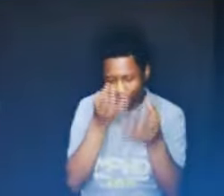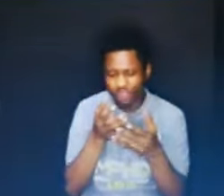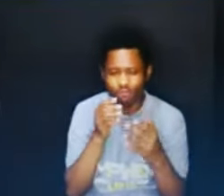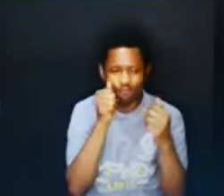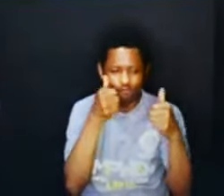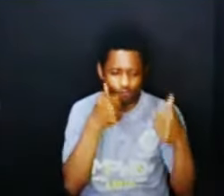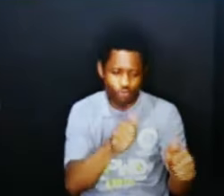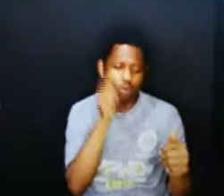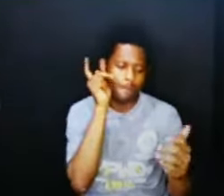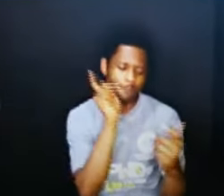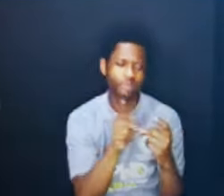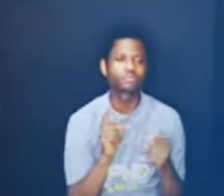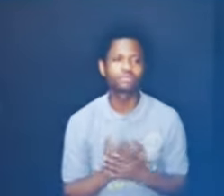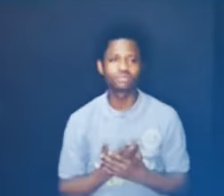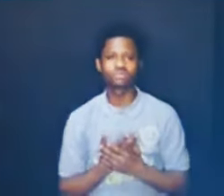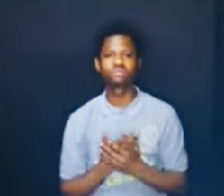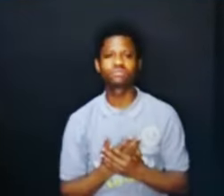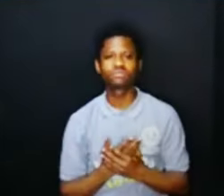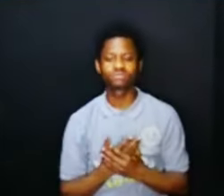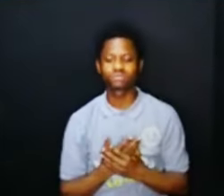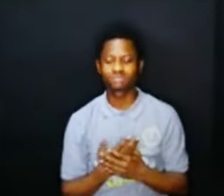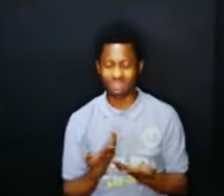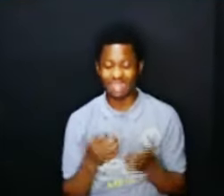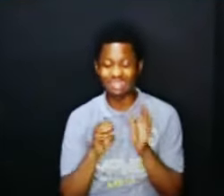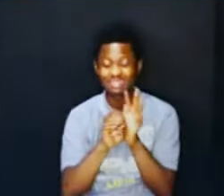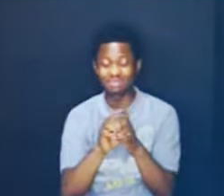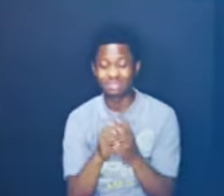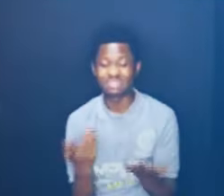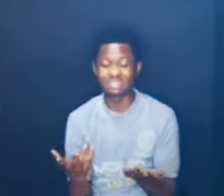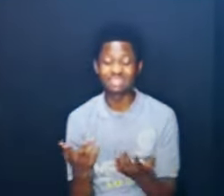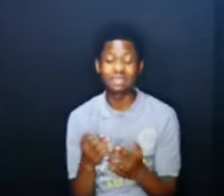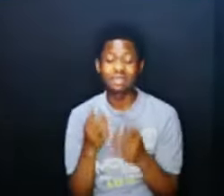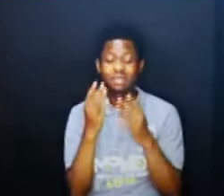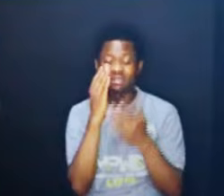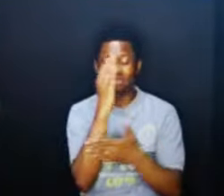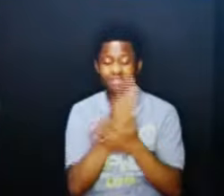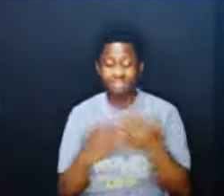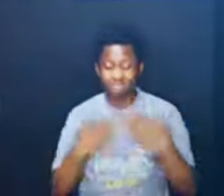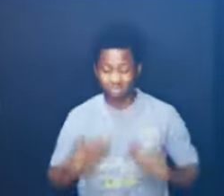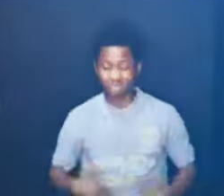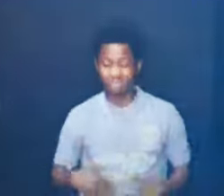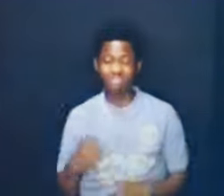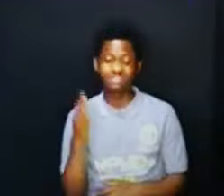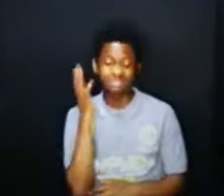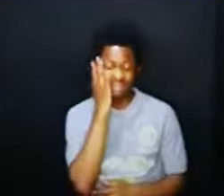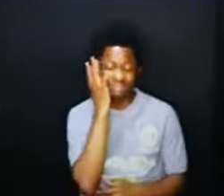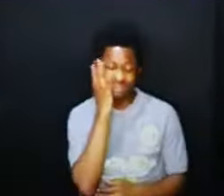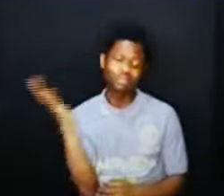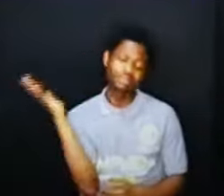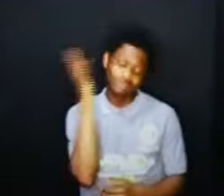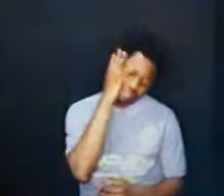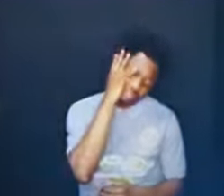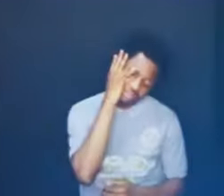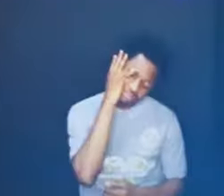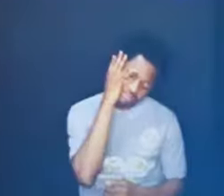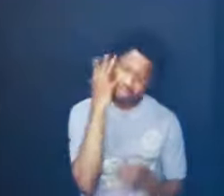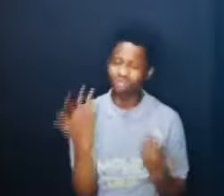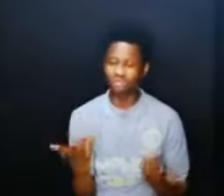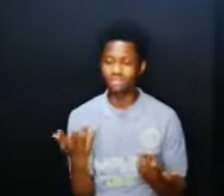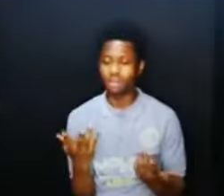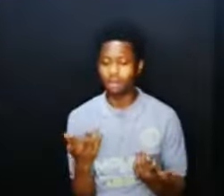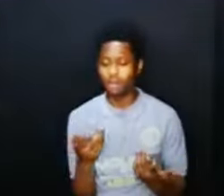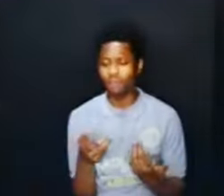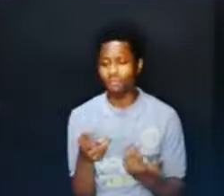Like when somebody slaps you on the left cheek, turn to the other and let the person slap this one. The